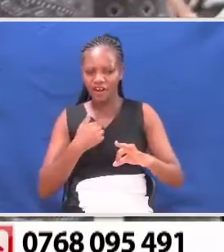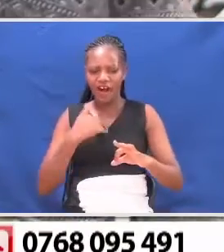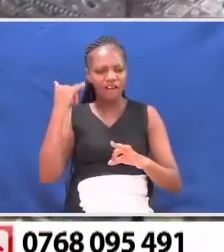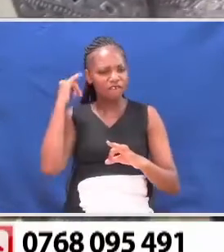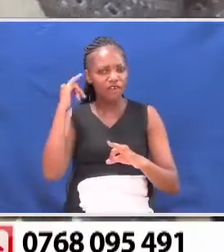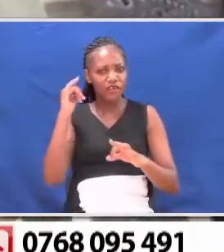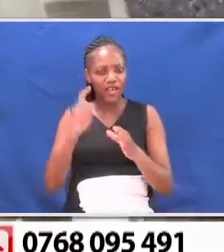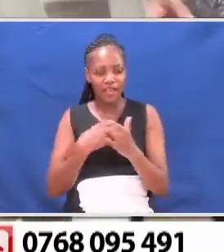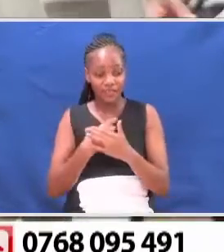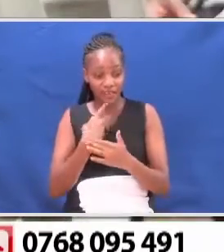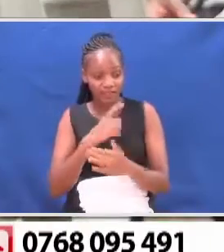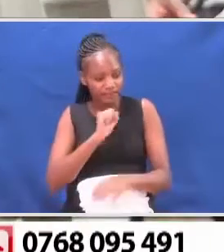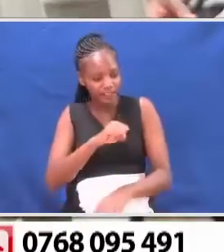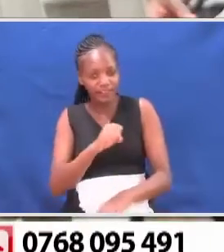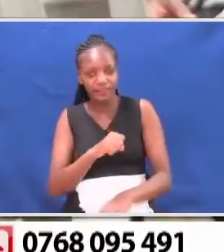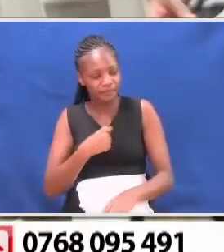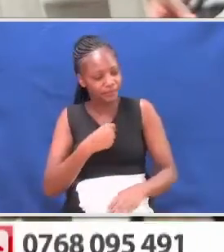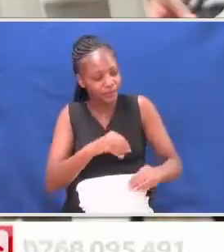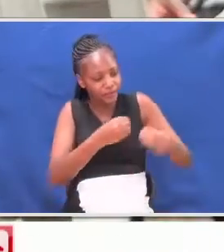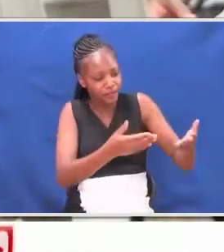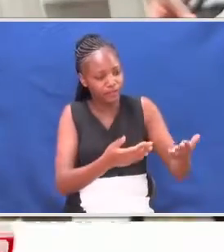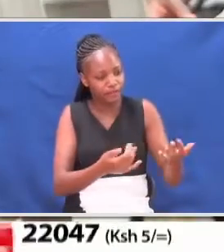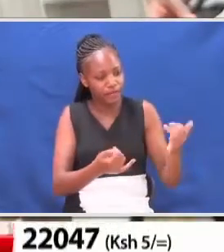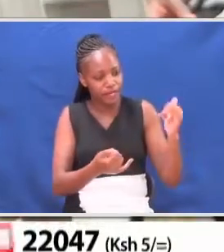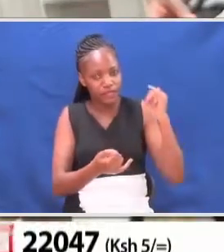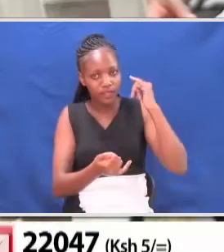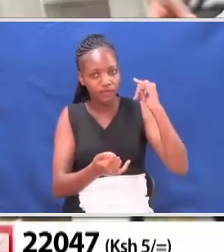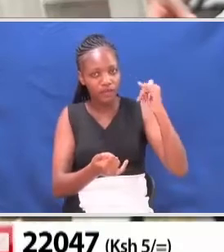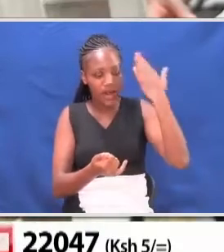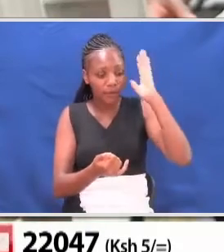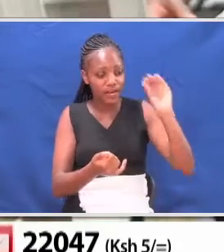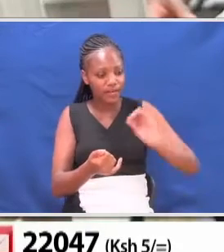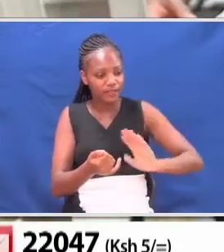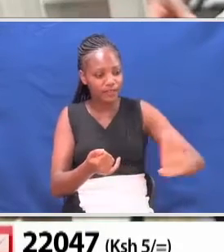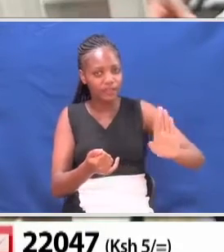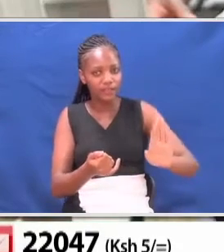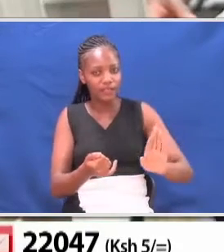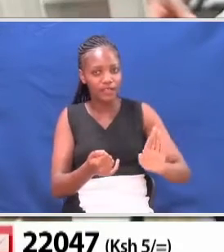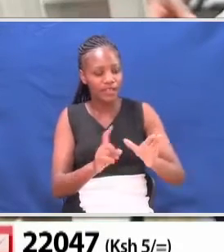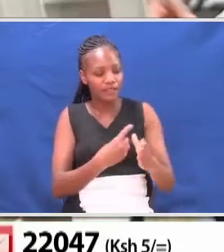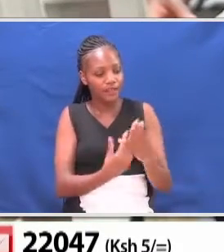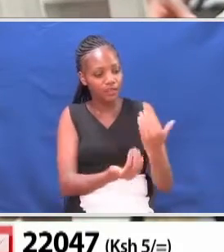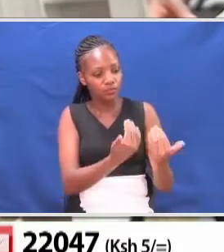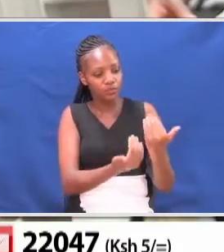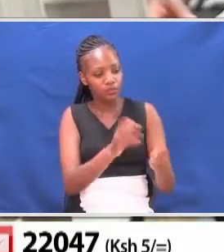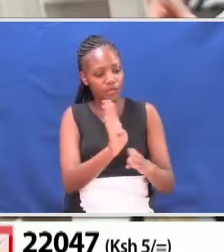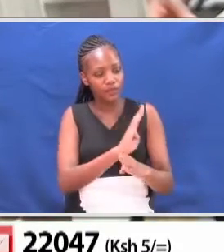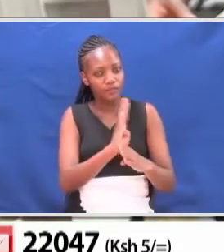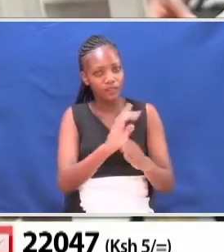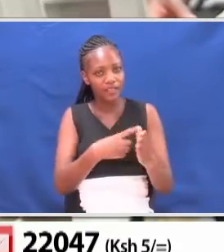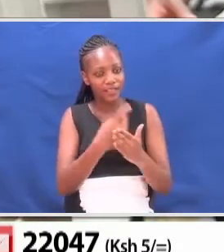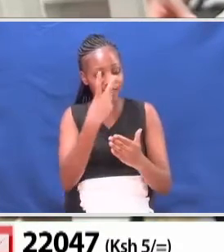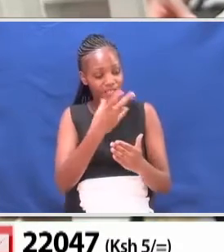nikamwambia niko nazo. Nikampatia, sikuwa na juu ni yake. Hapo hapo na alikuwa na pika madazi, niliona